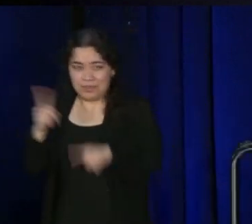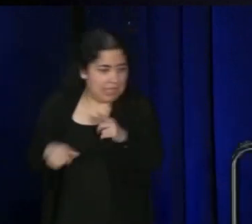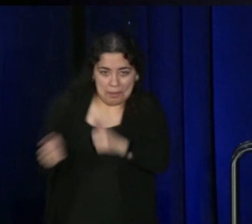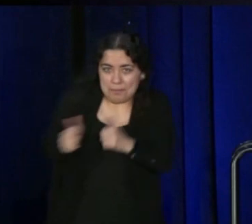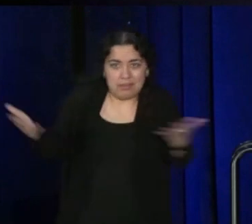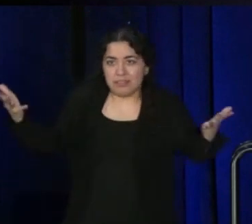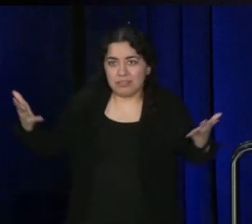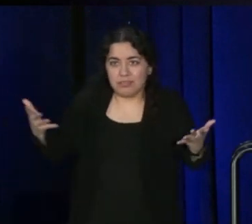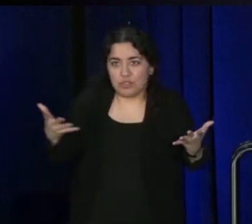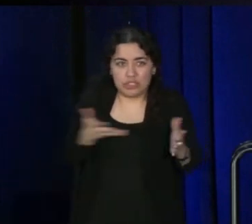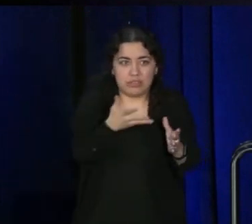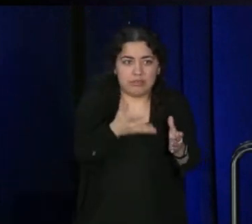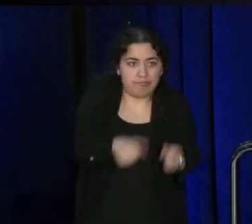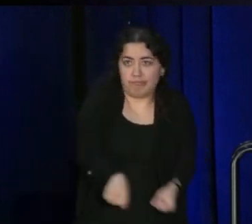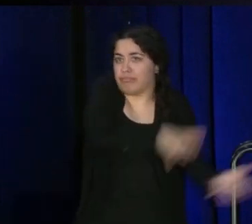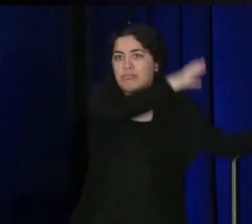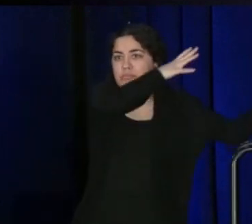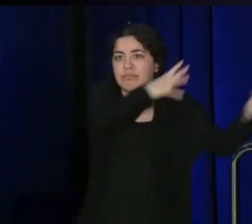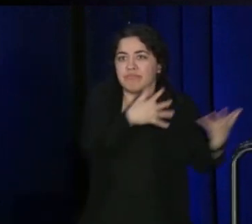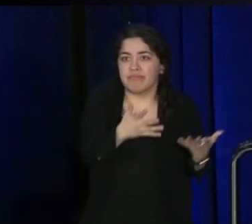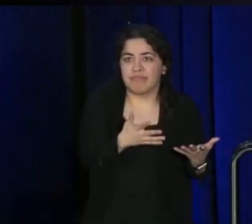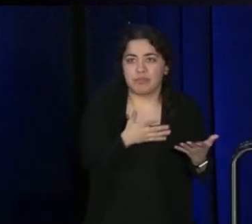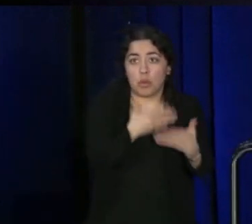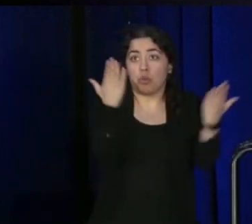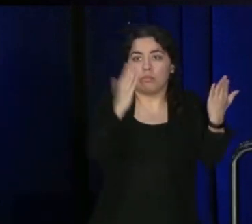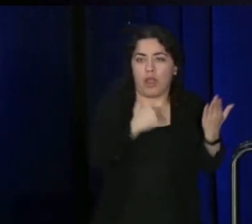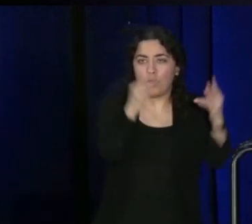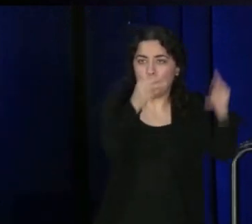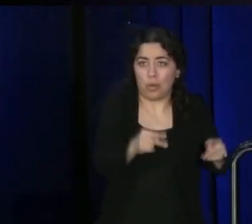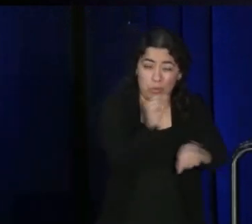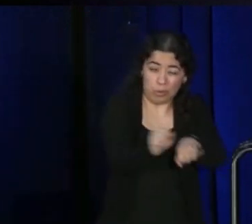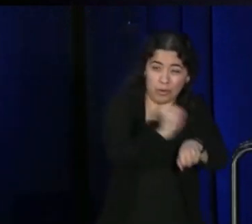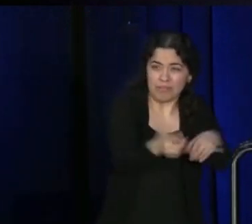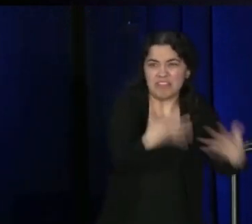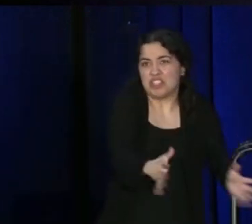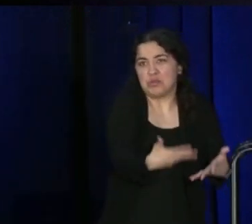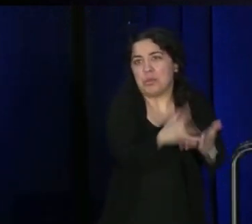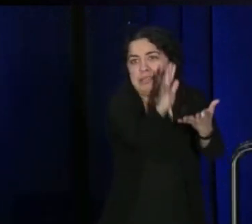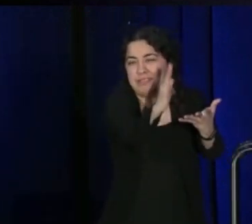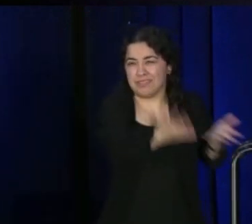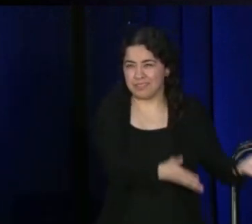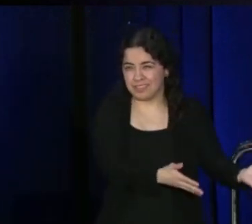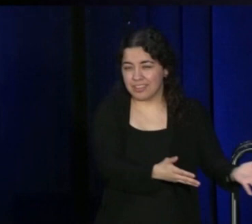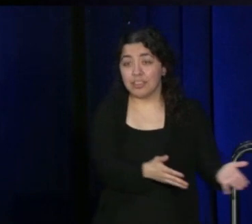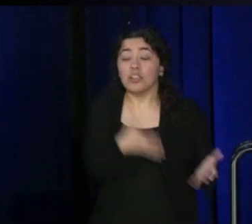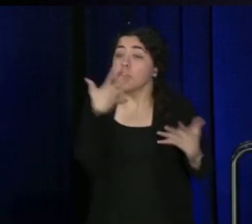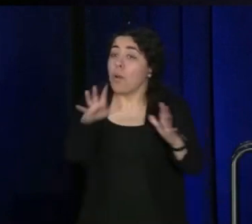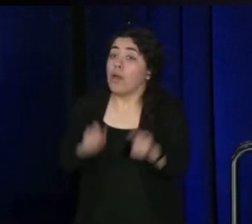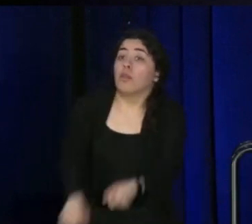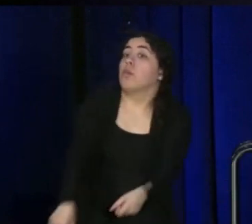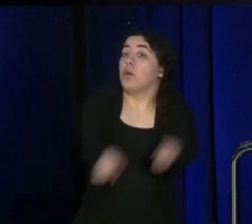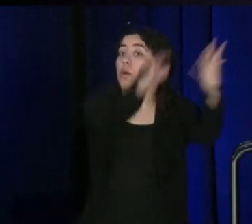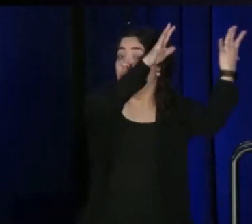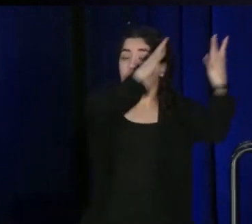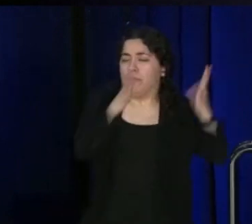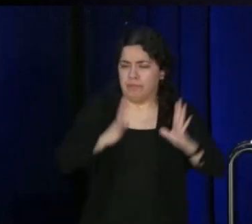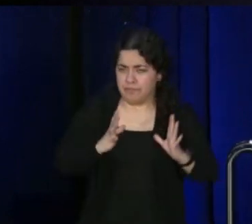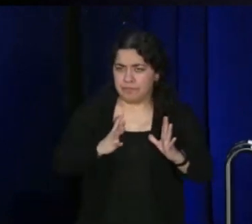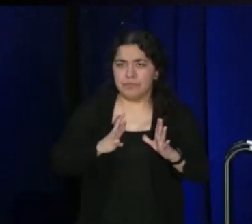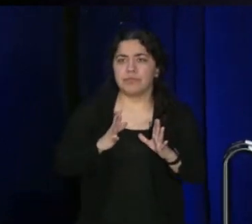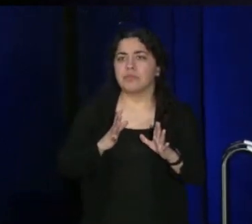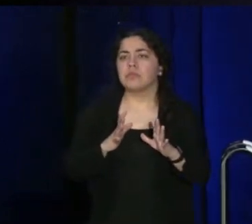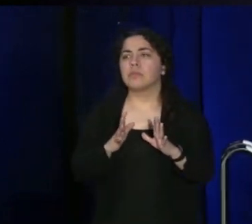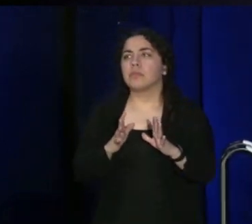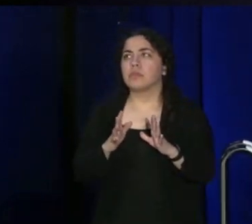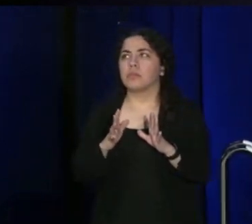gone. And that was the end of that code. So without throwing everything out, what kind of future-proofing is valuable,